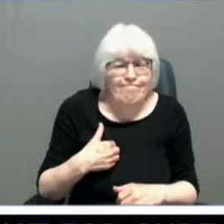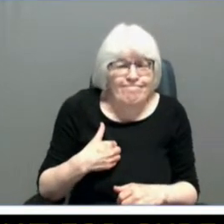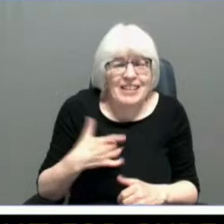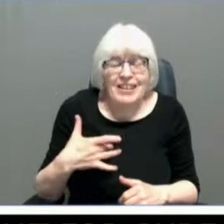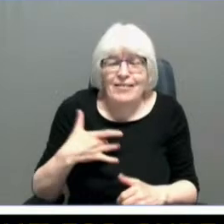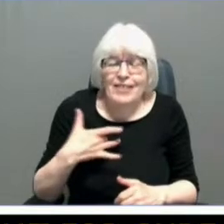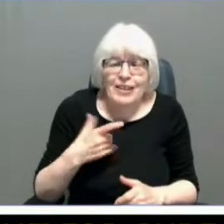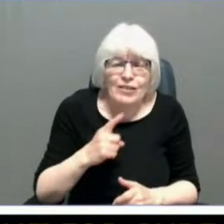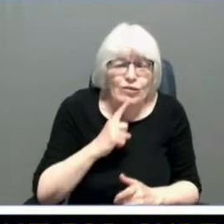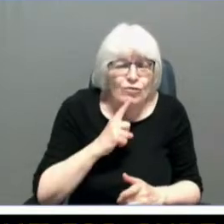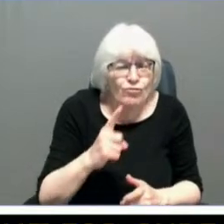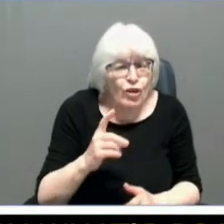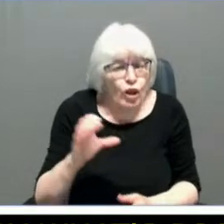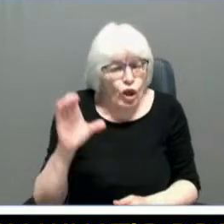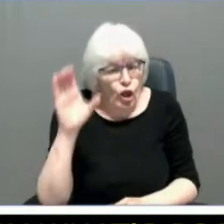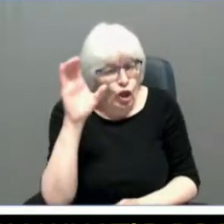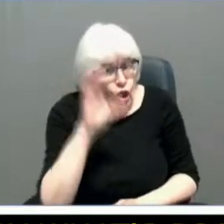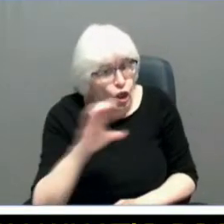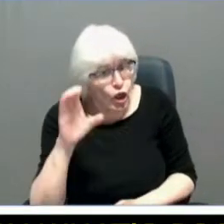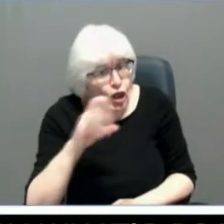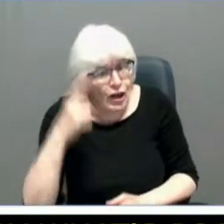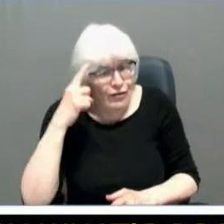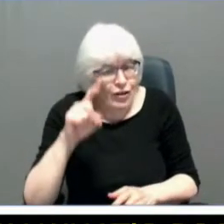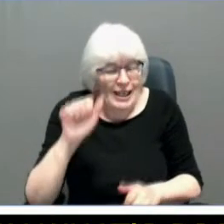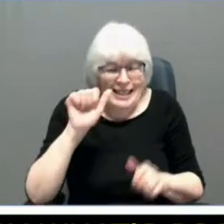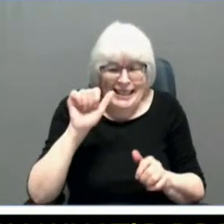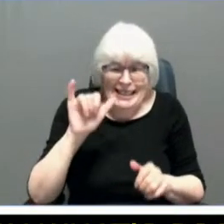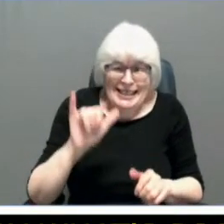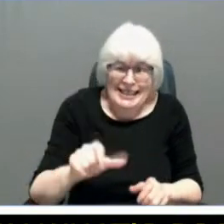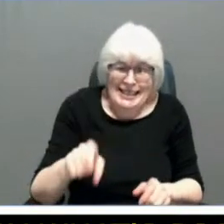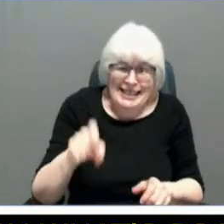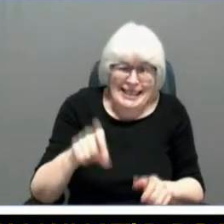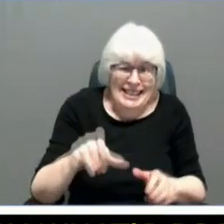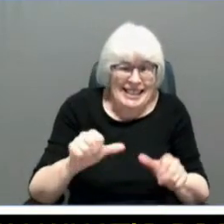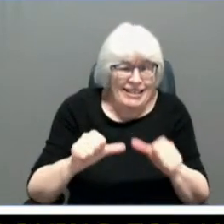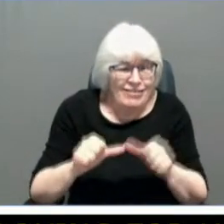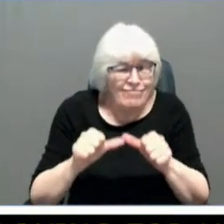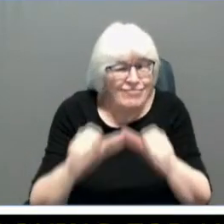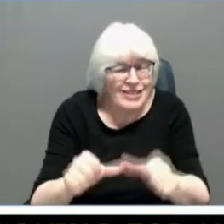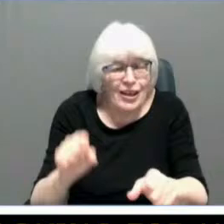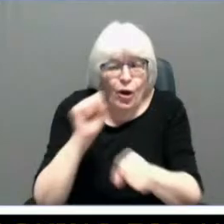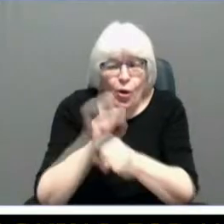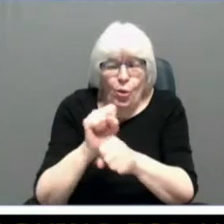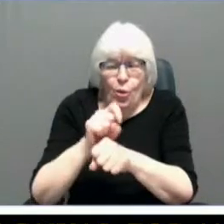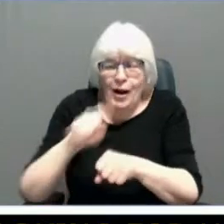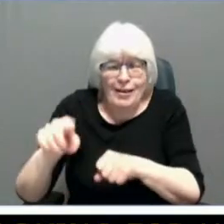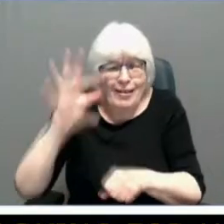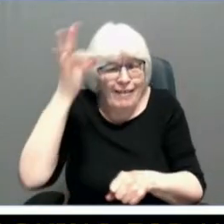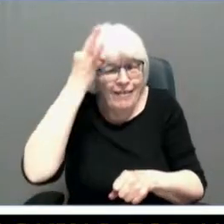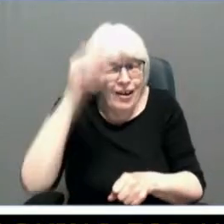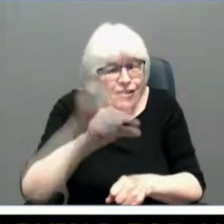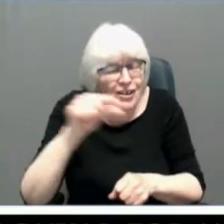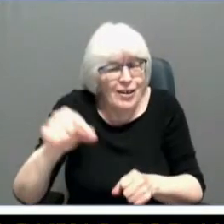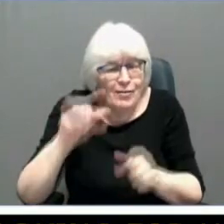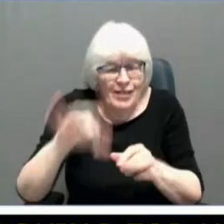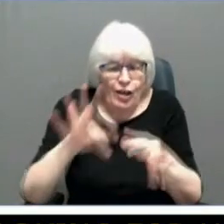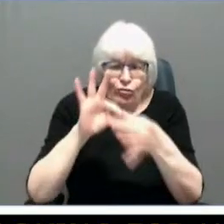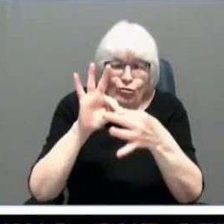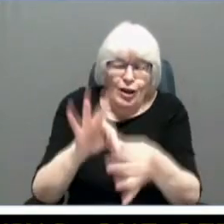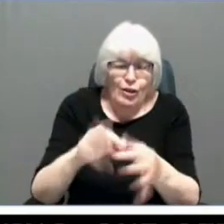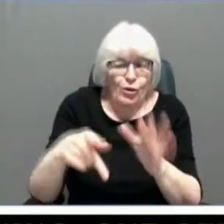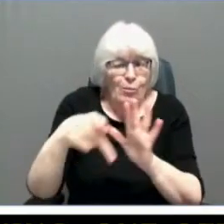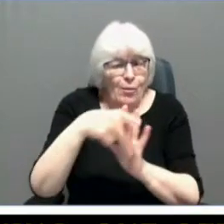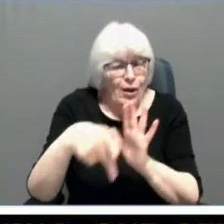and meaningful. So, work with the federal government around policy issues. I think there's things we can do there,